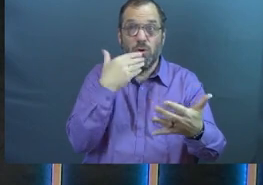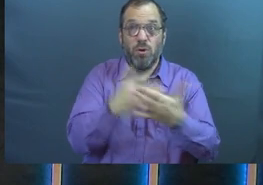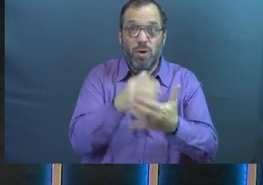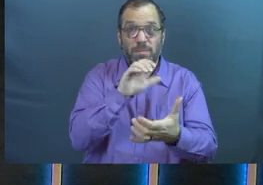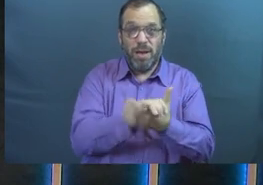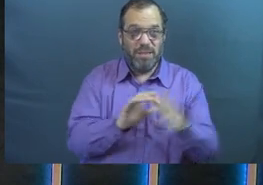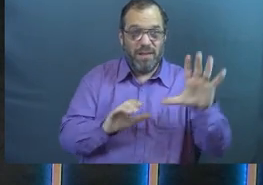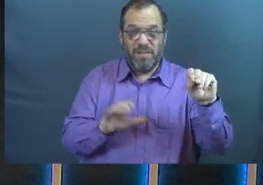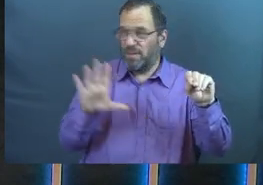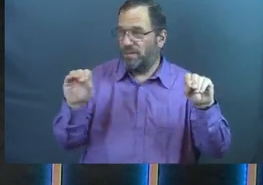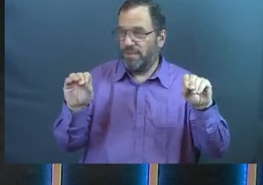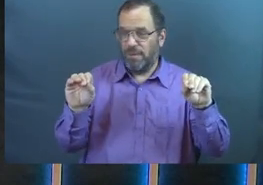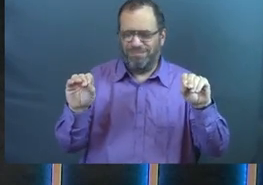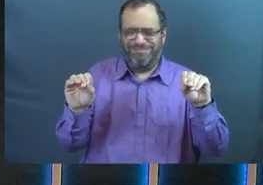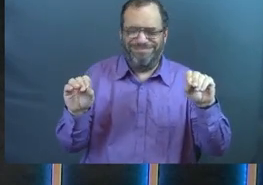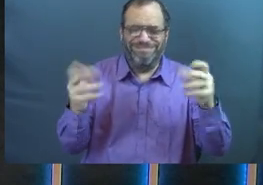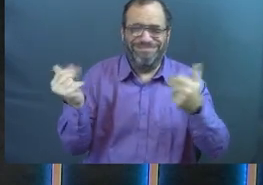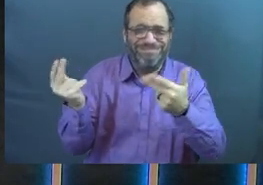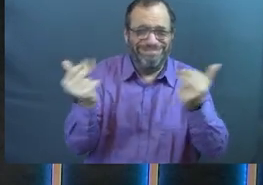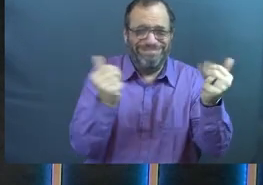is always 50-50.